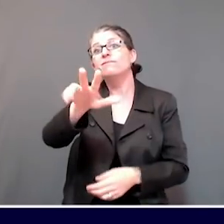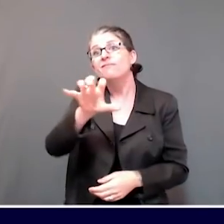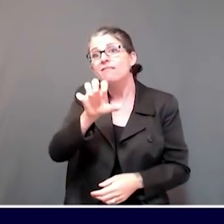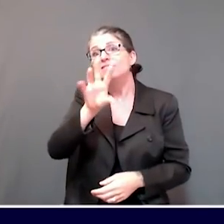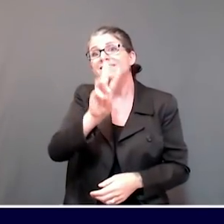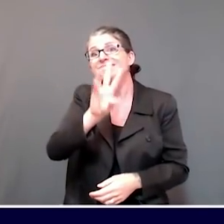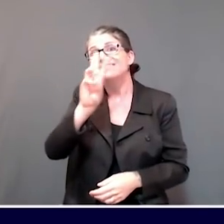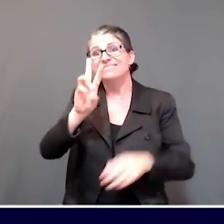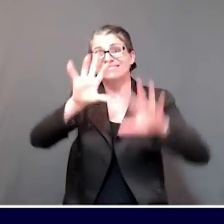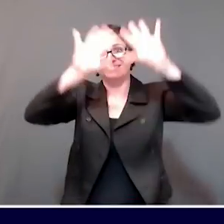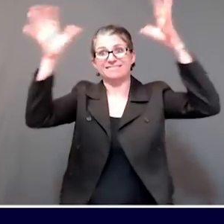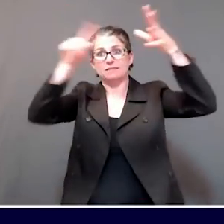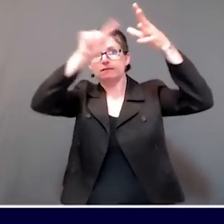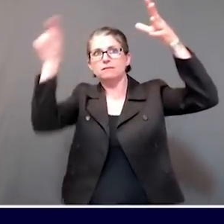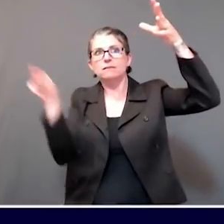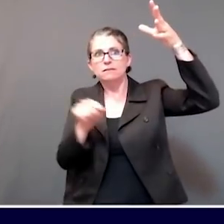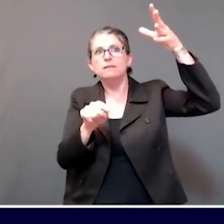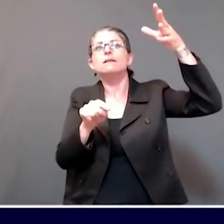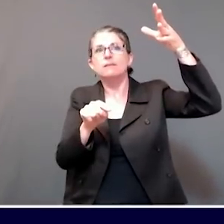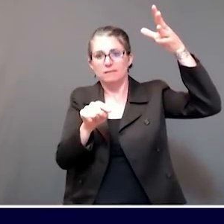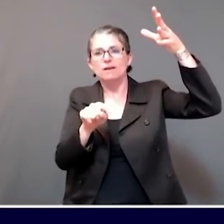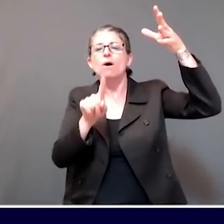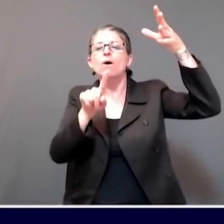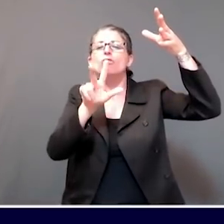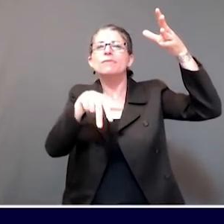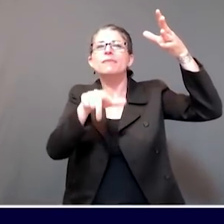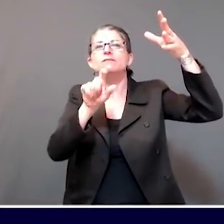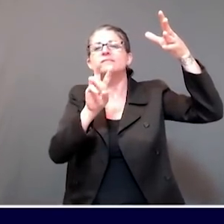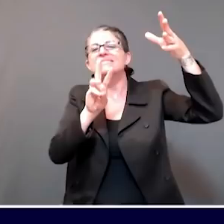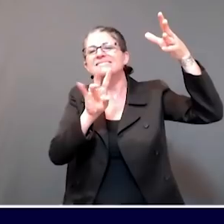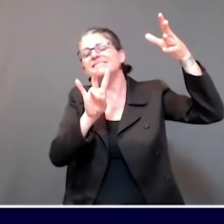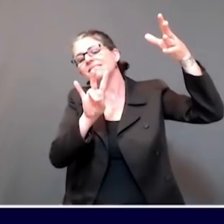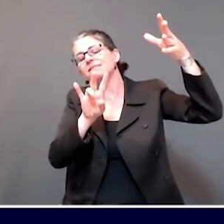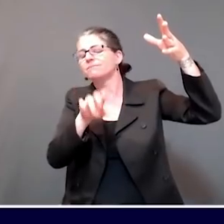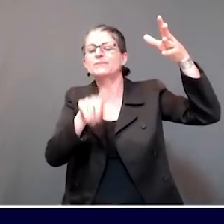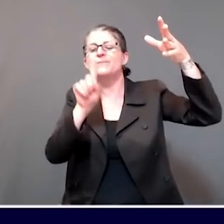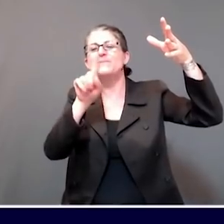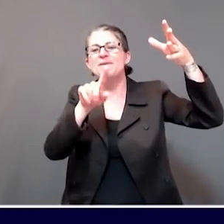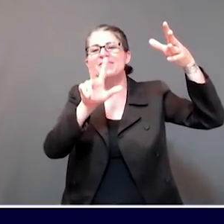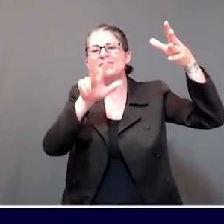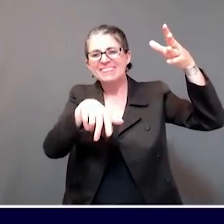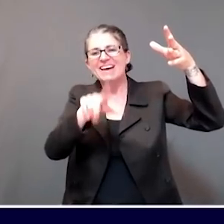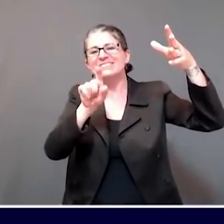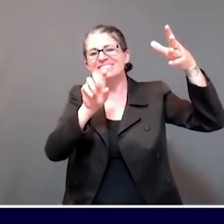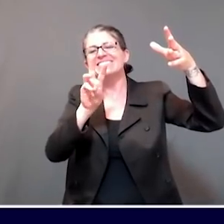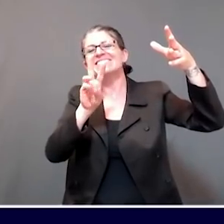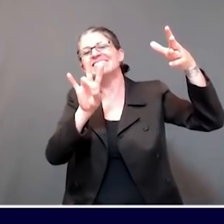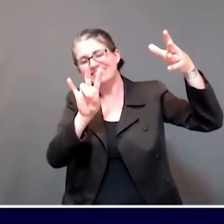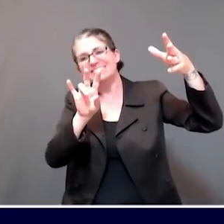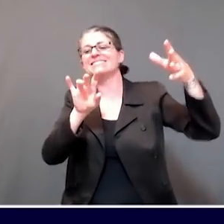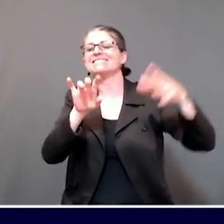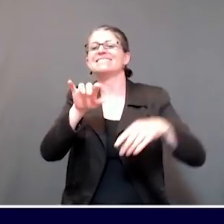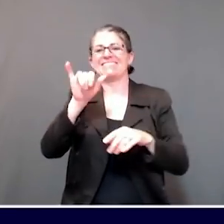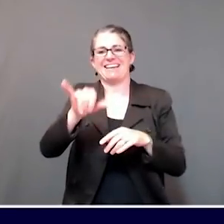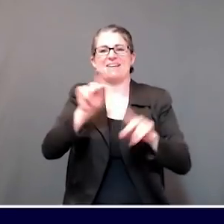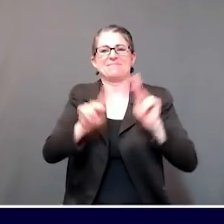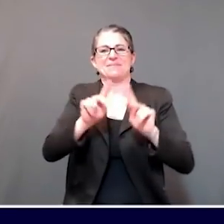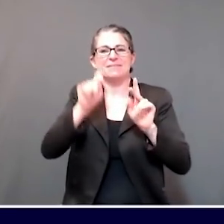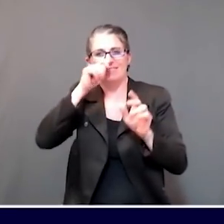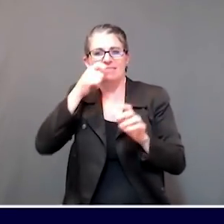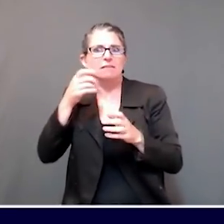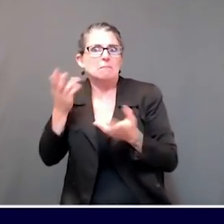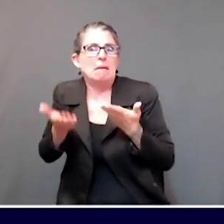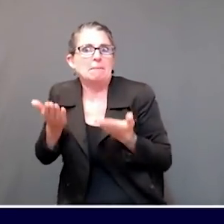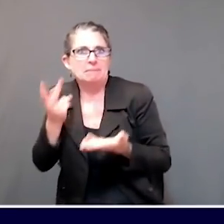3,168 have been confirmed and 398 remain probable cases. Right now in the state, there